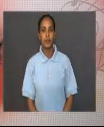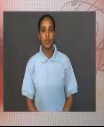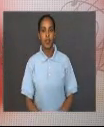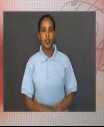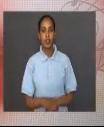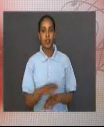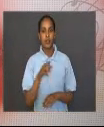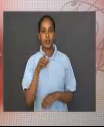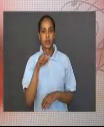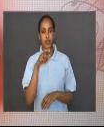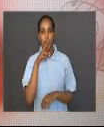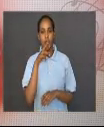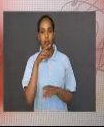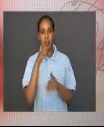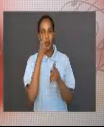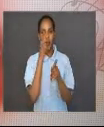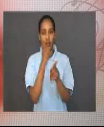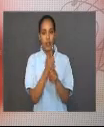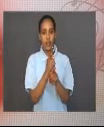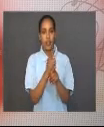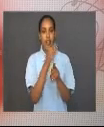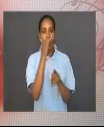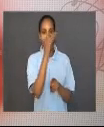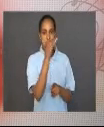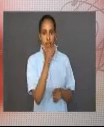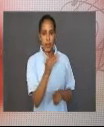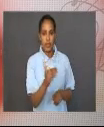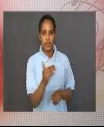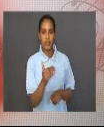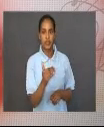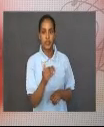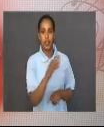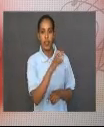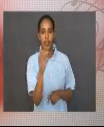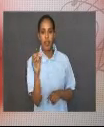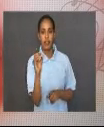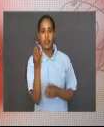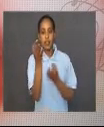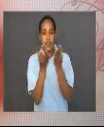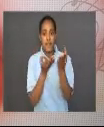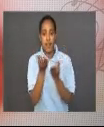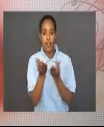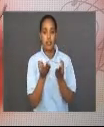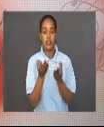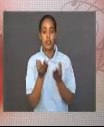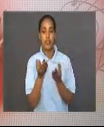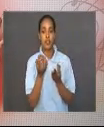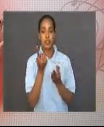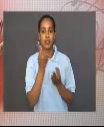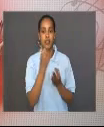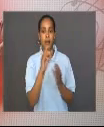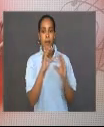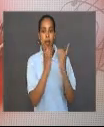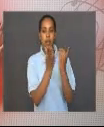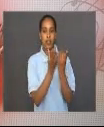Were you able to correctly label and define the